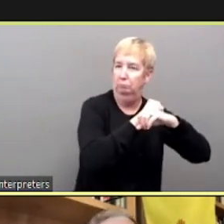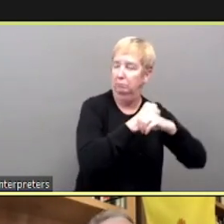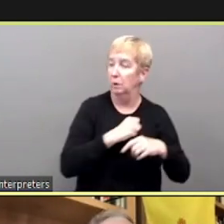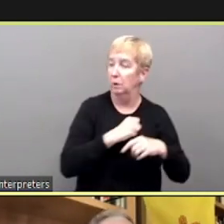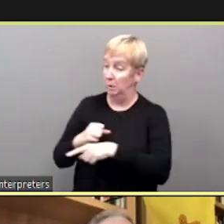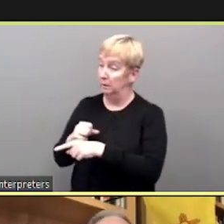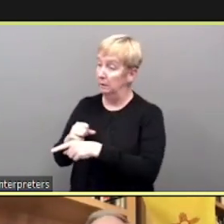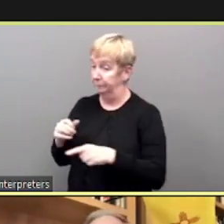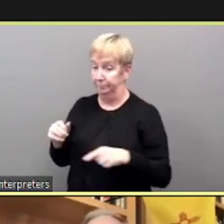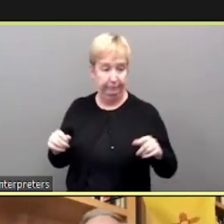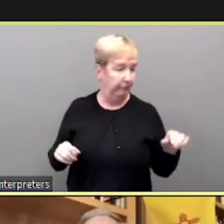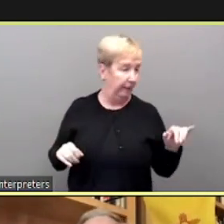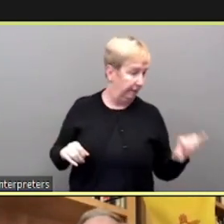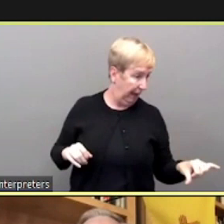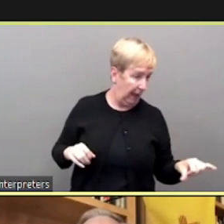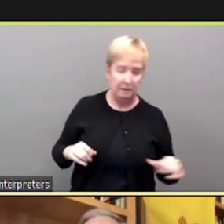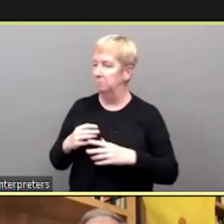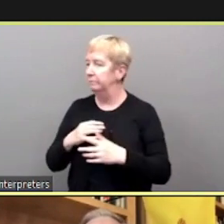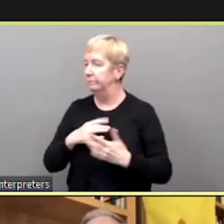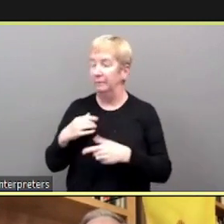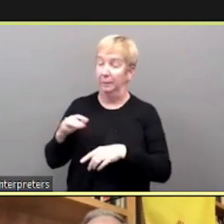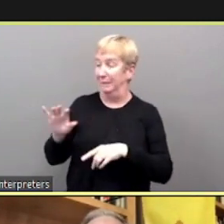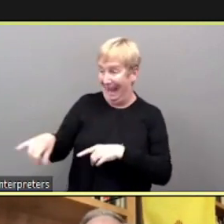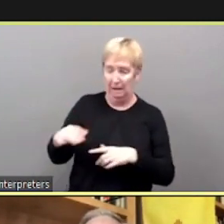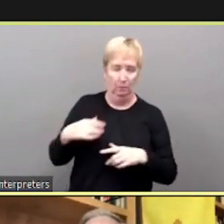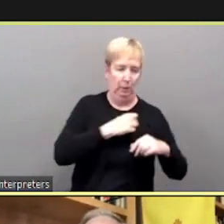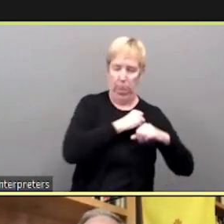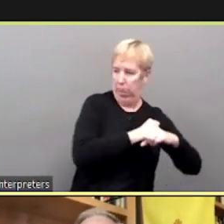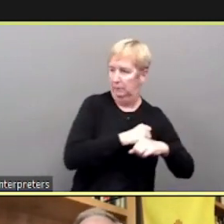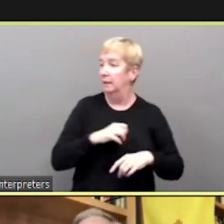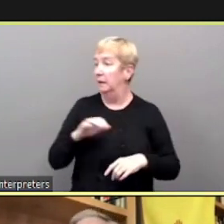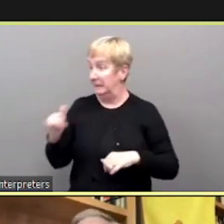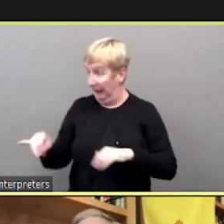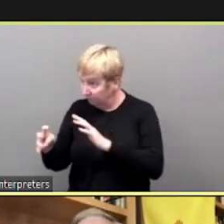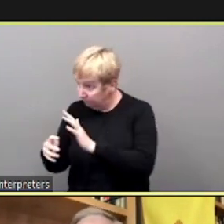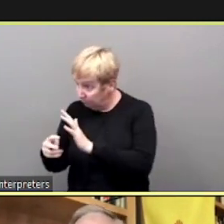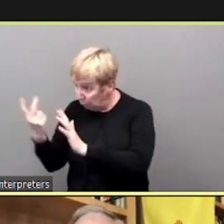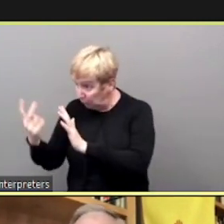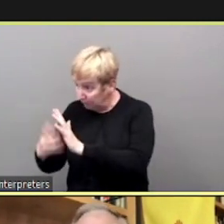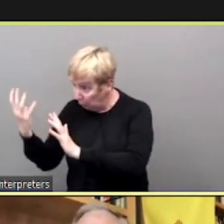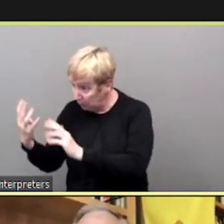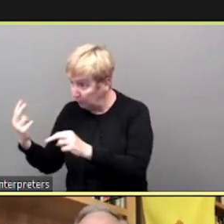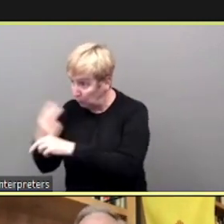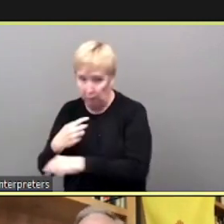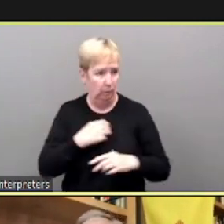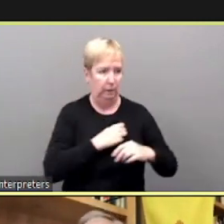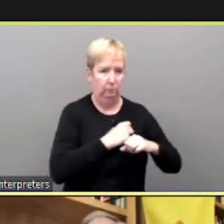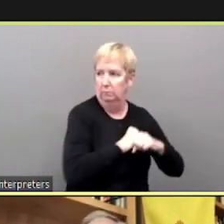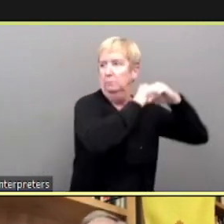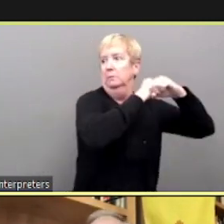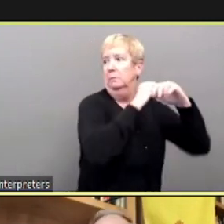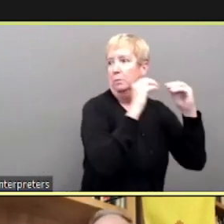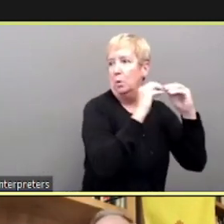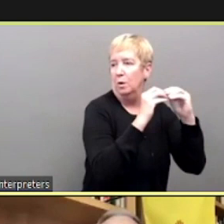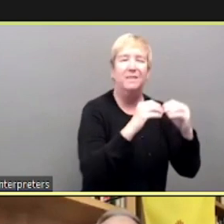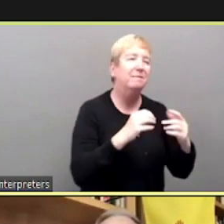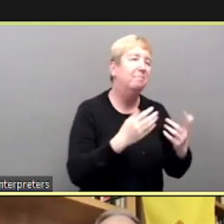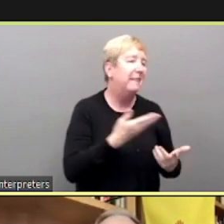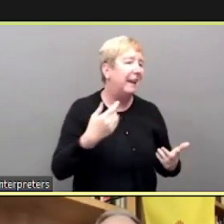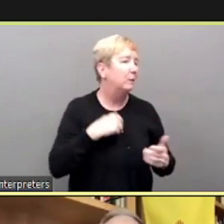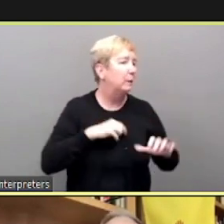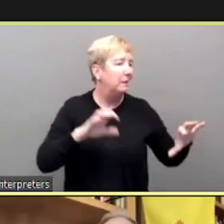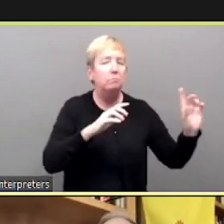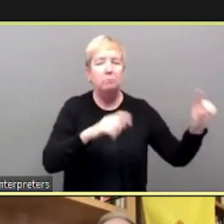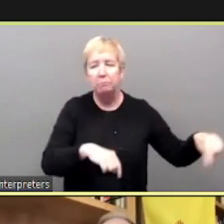so I get a lot of questions and emails like, well, how come now we're doing this when 6 months ago, we were doing